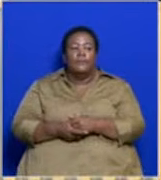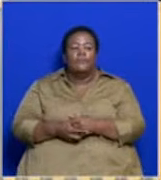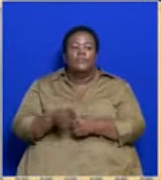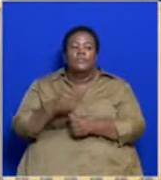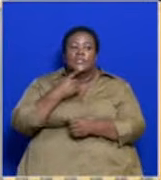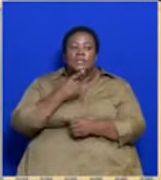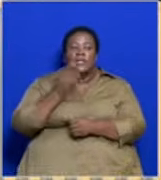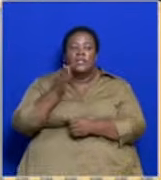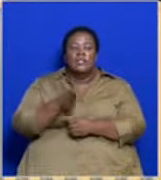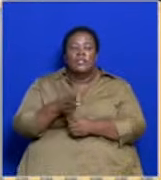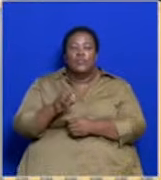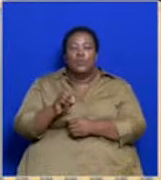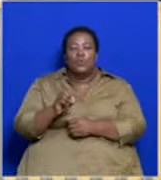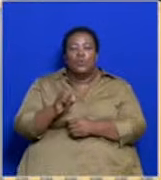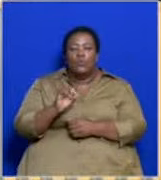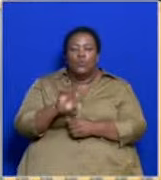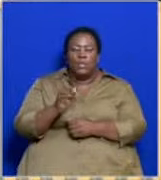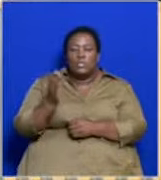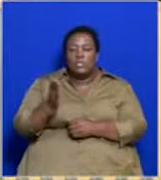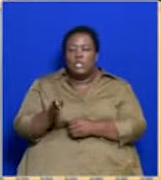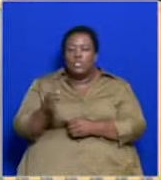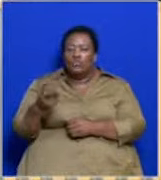/03/2022.